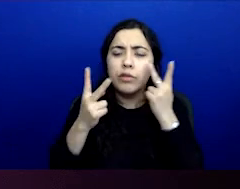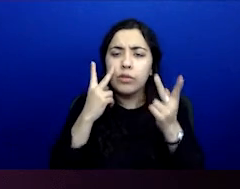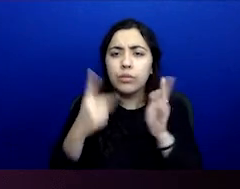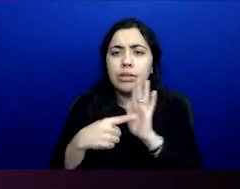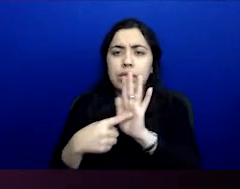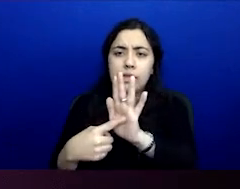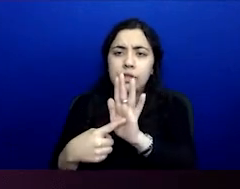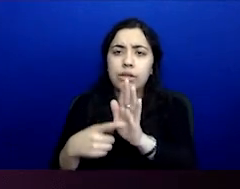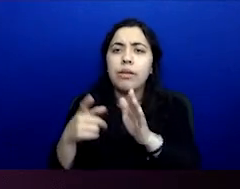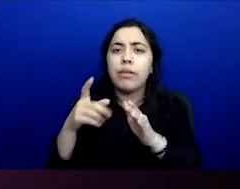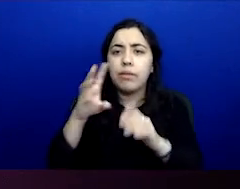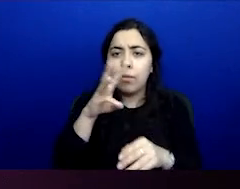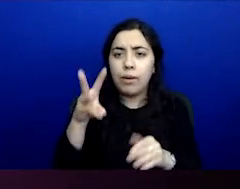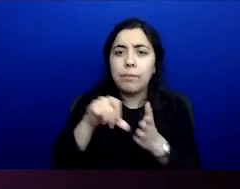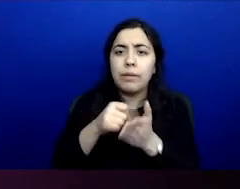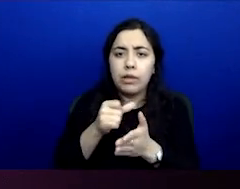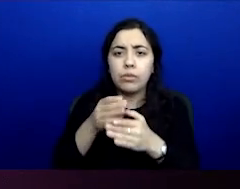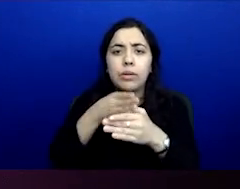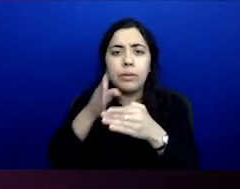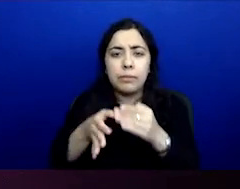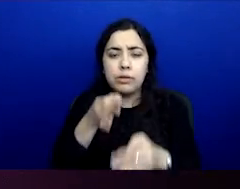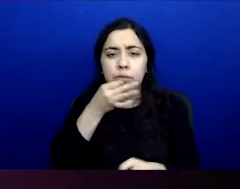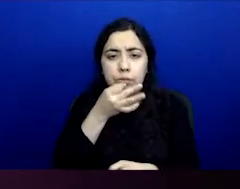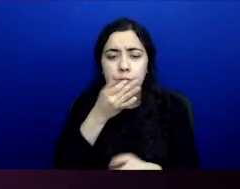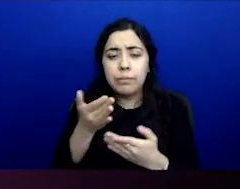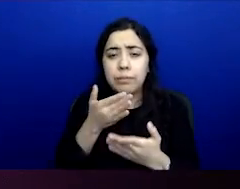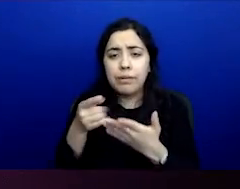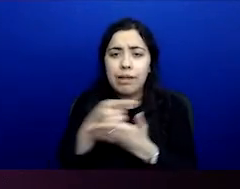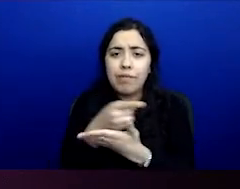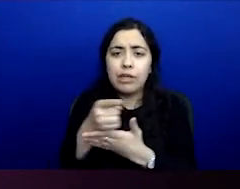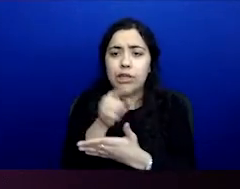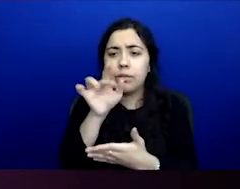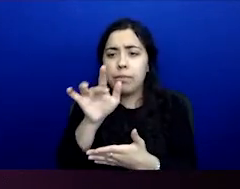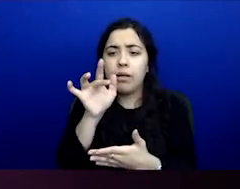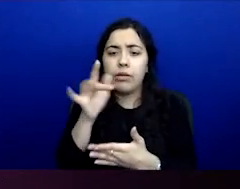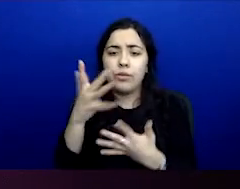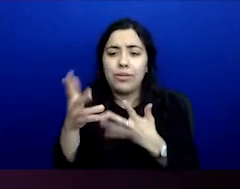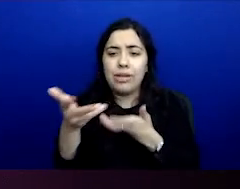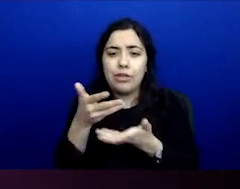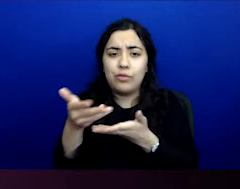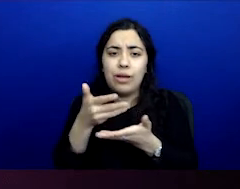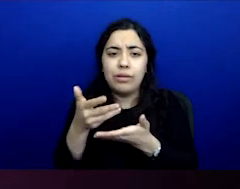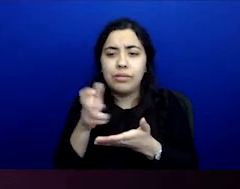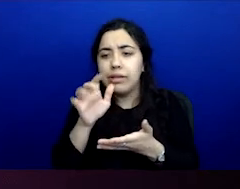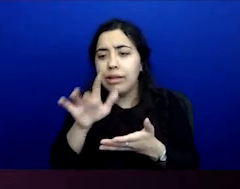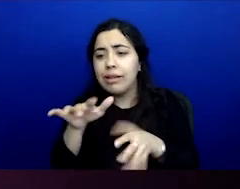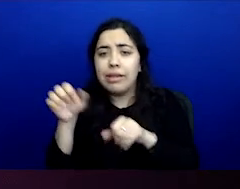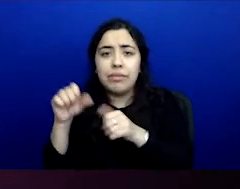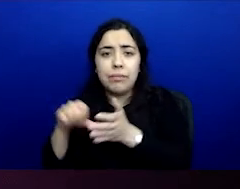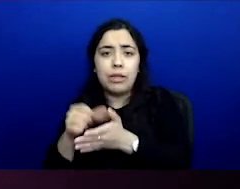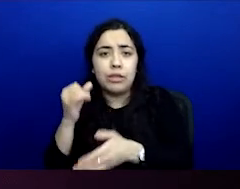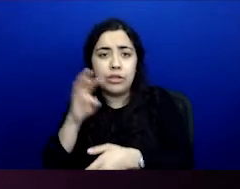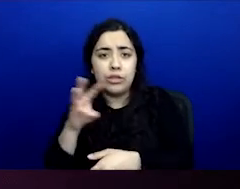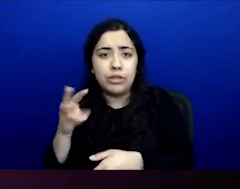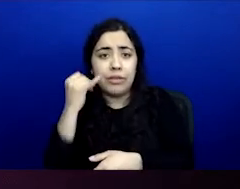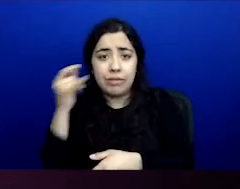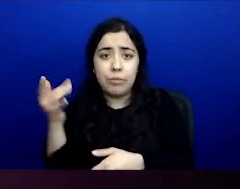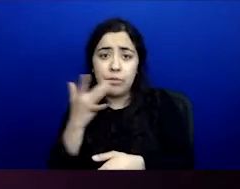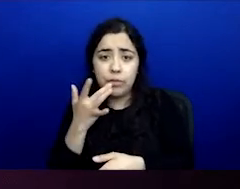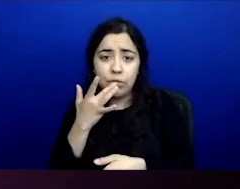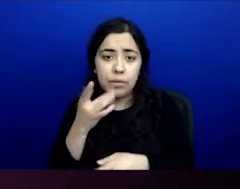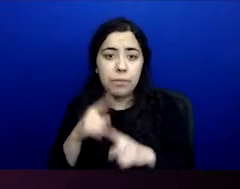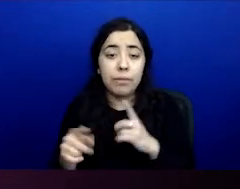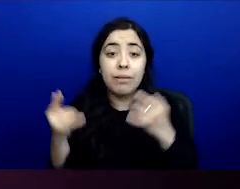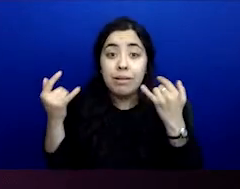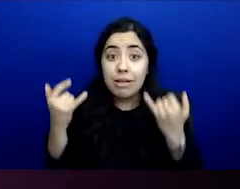to complete. And you know, maybe there's a navigation button on there that's already interactive that they can go leave the page if they want to. But